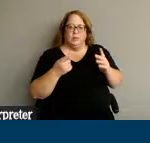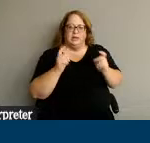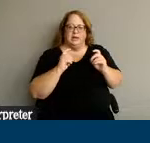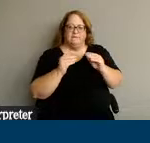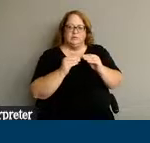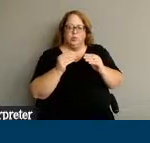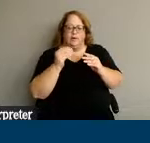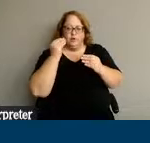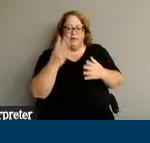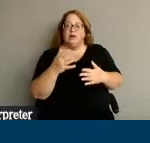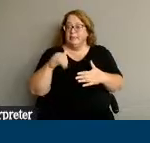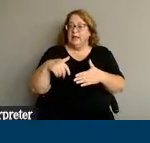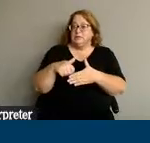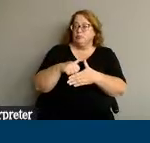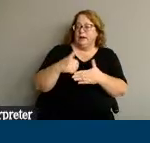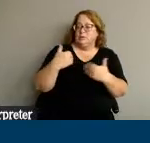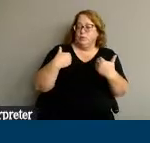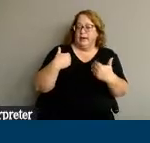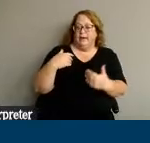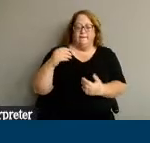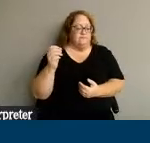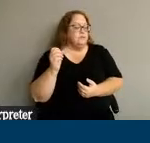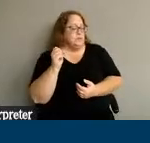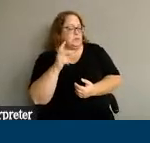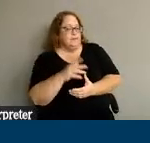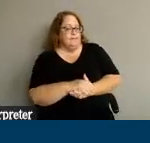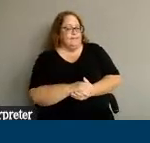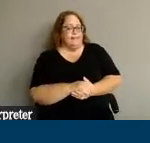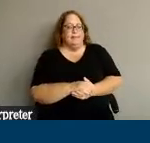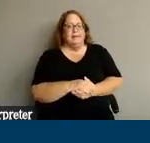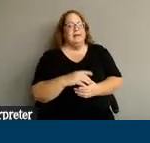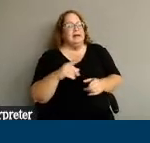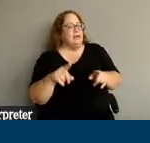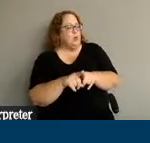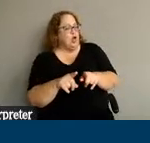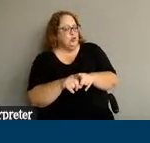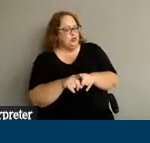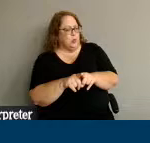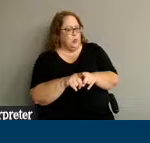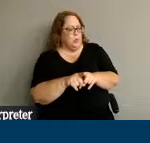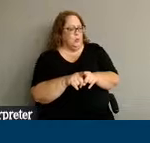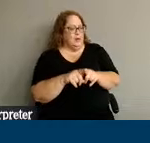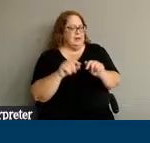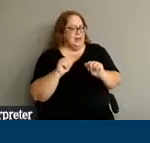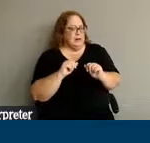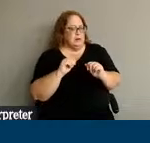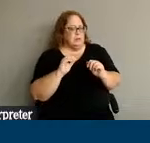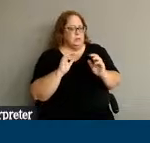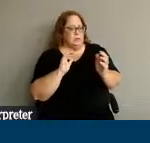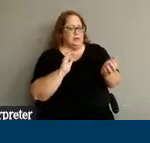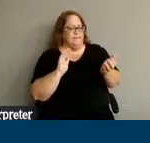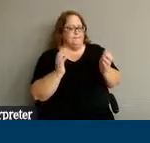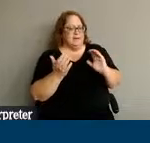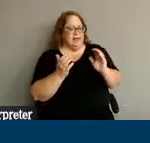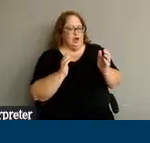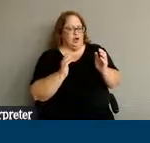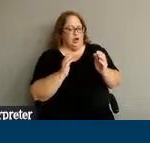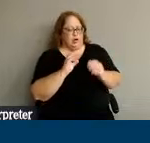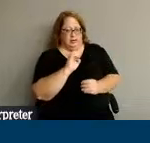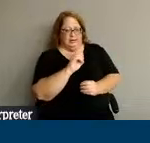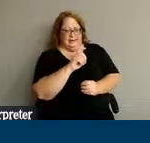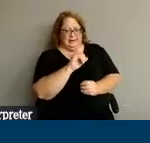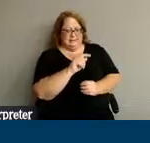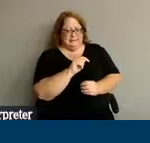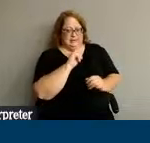And that is a factor that we have. Can we also get the exit, can we compare